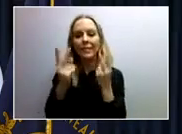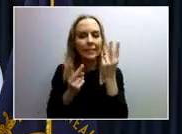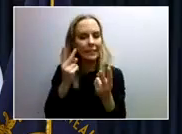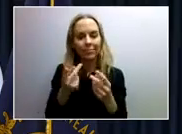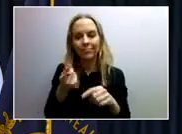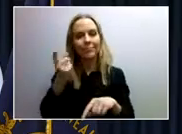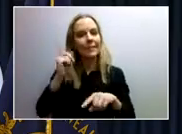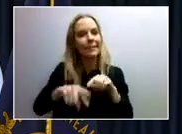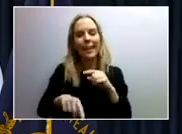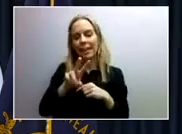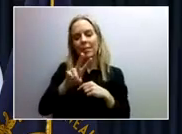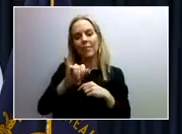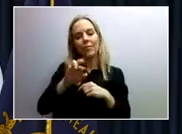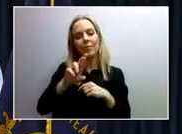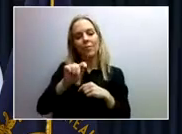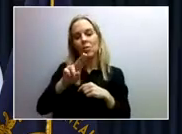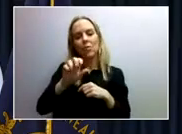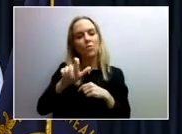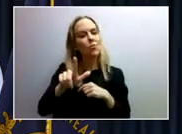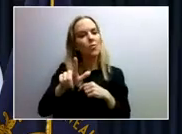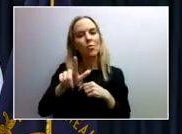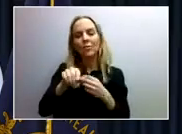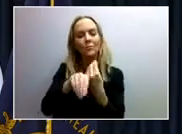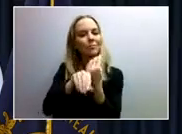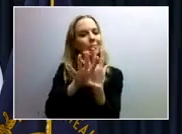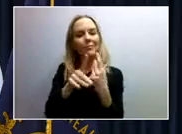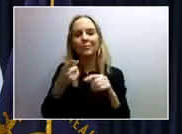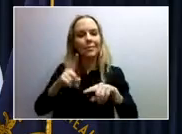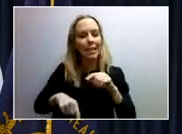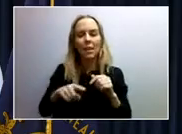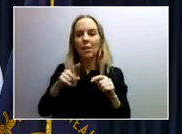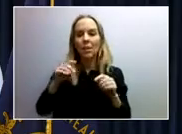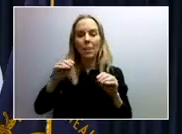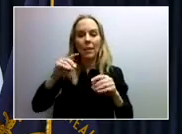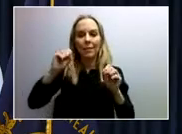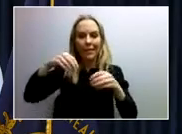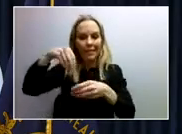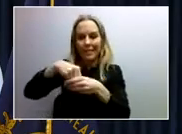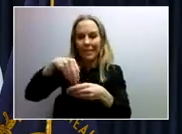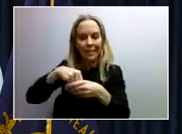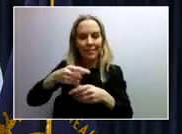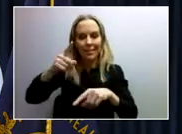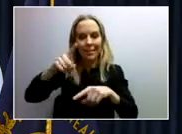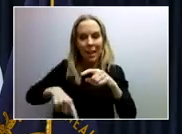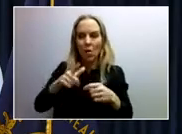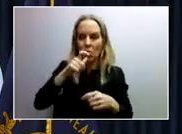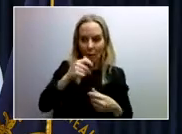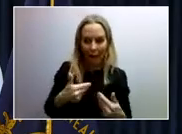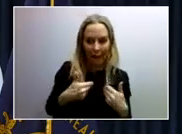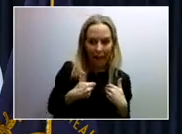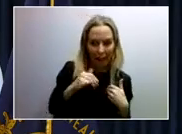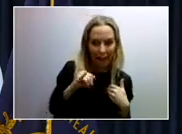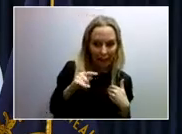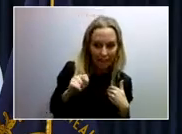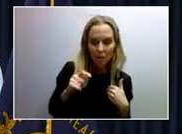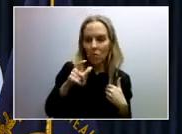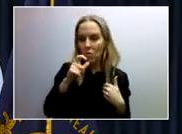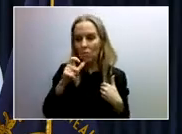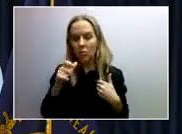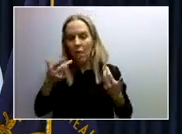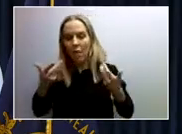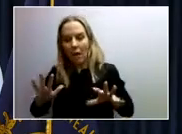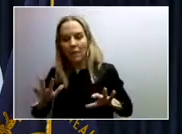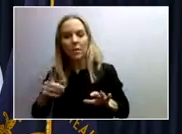people right now. No movement within the institution because we got to figure out who is positive before they move into